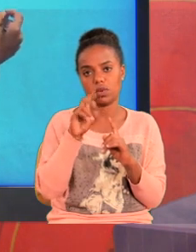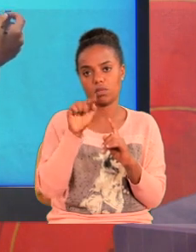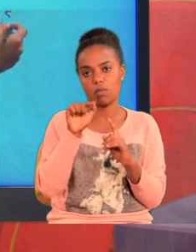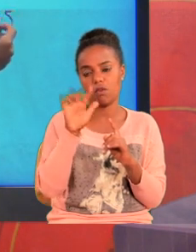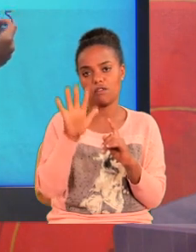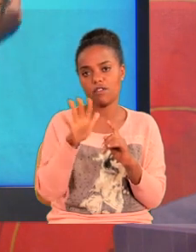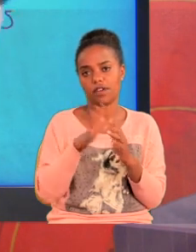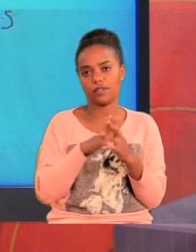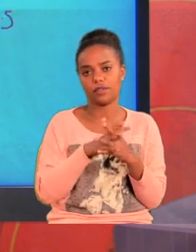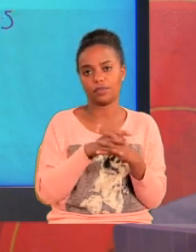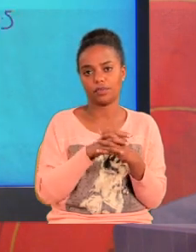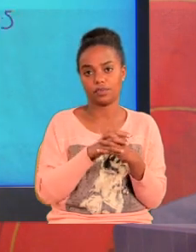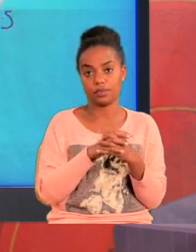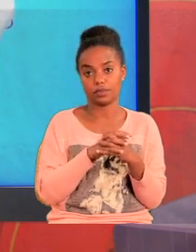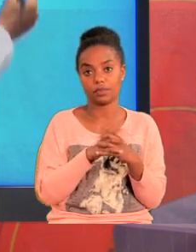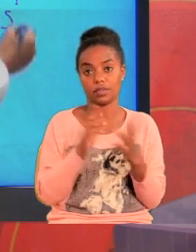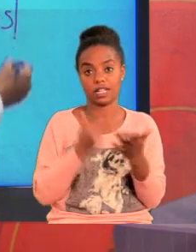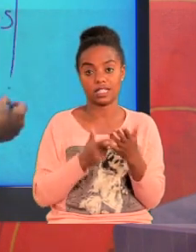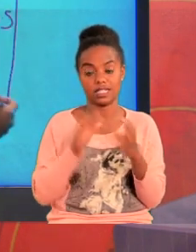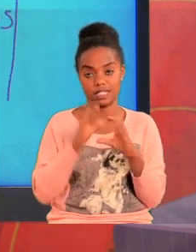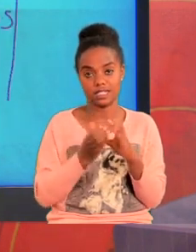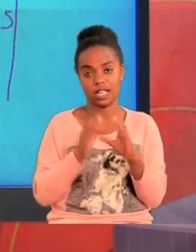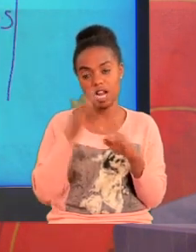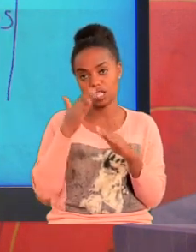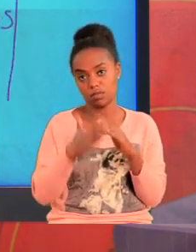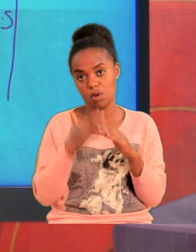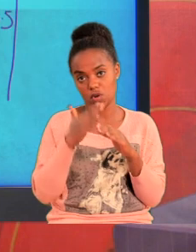20.5. We have this class boundary.